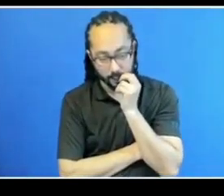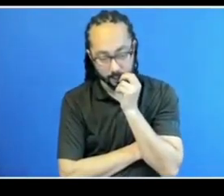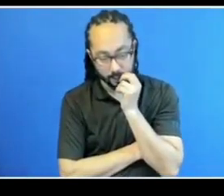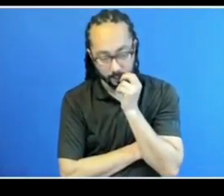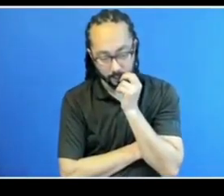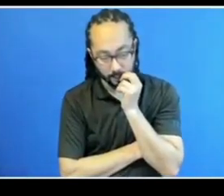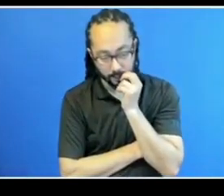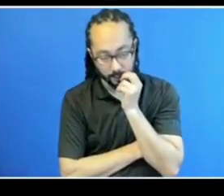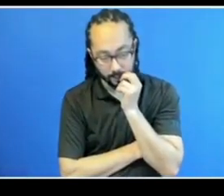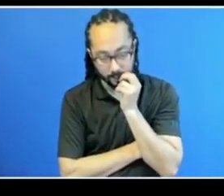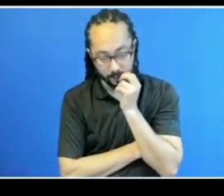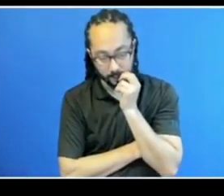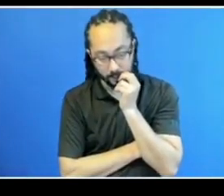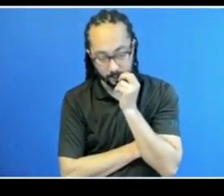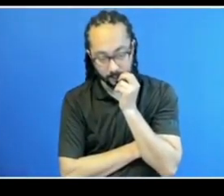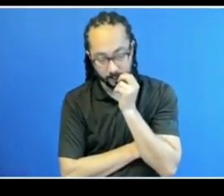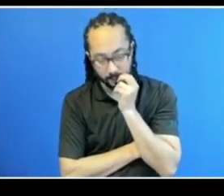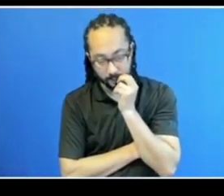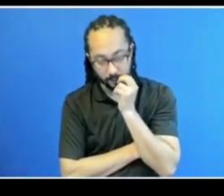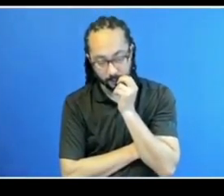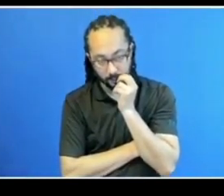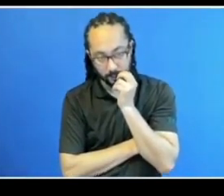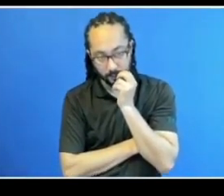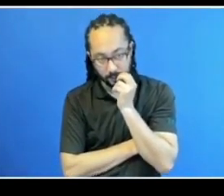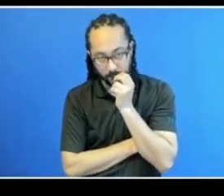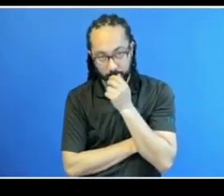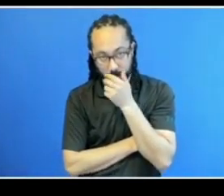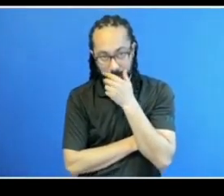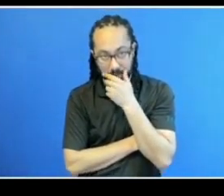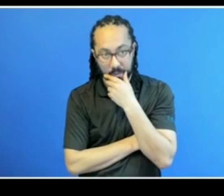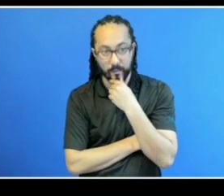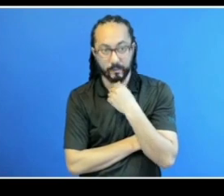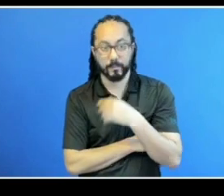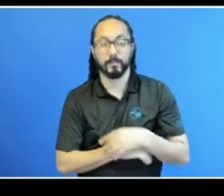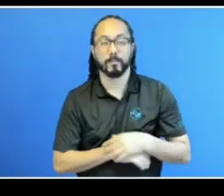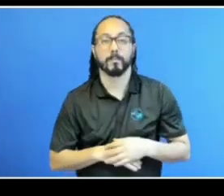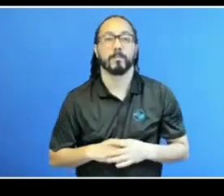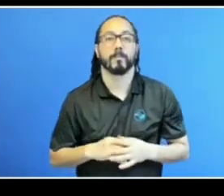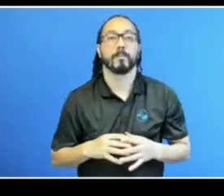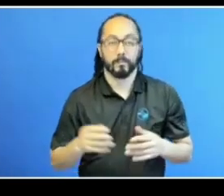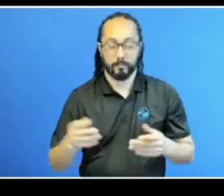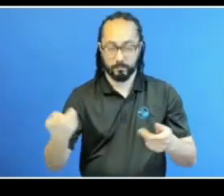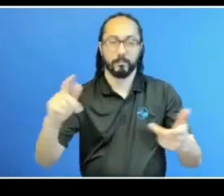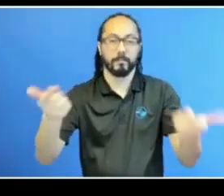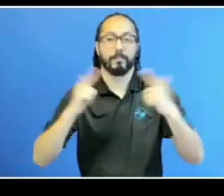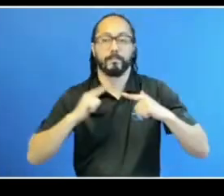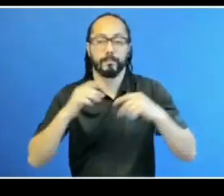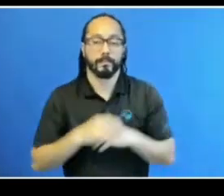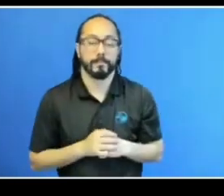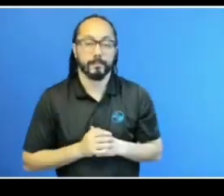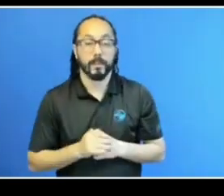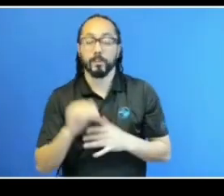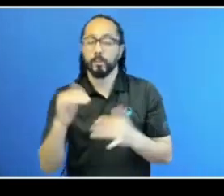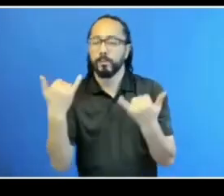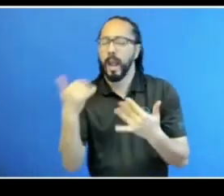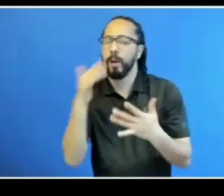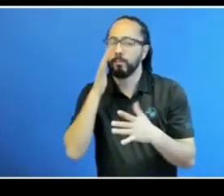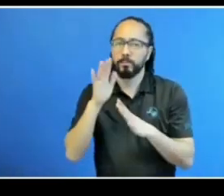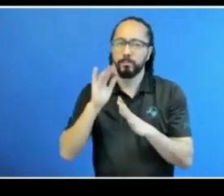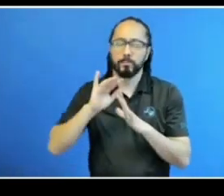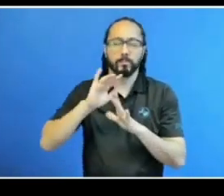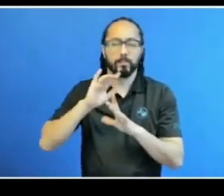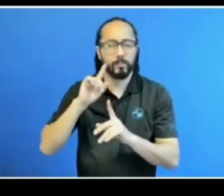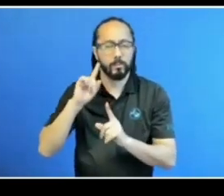Thank you so much, Kemi, for that. So we're going to get into like some question and answers that I have prepared for you guys, and we'll take